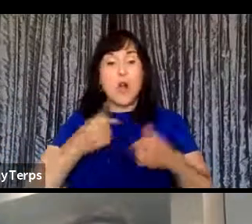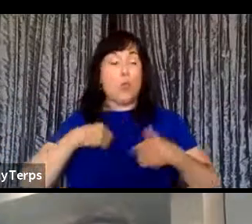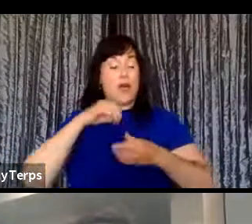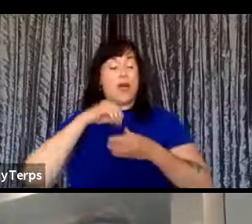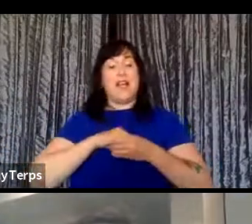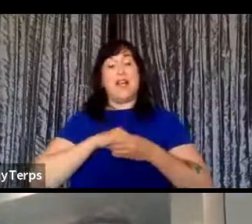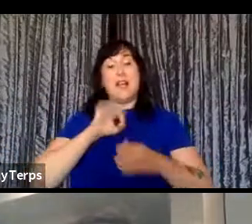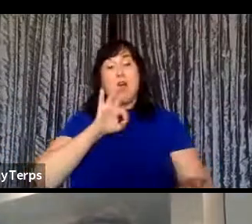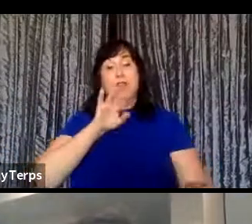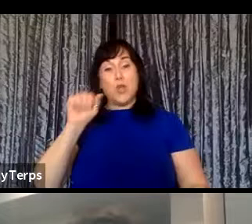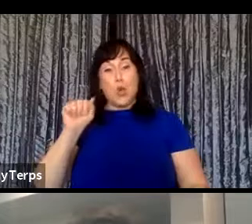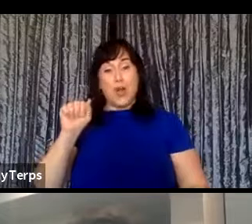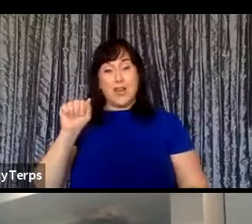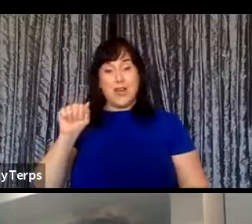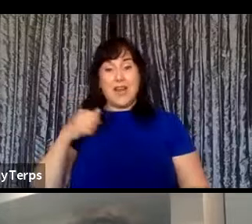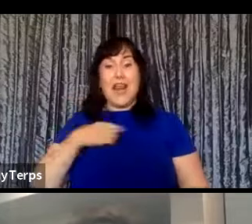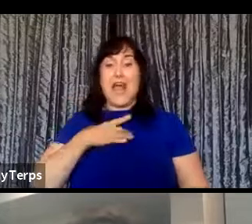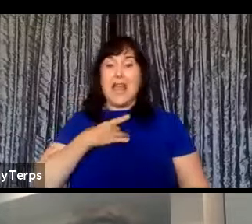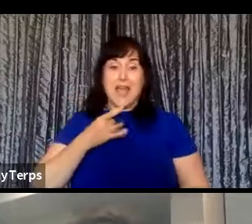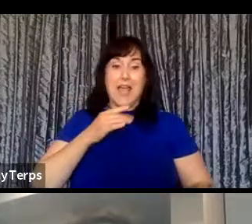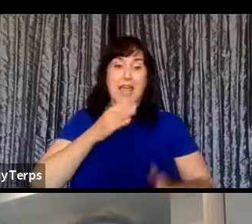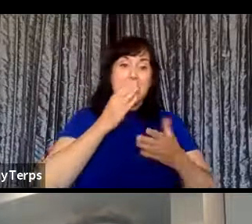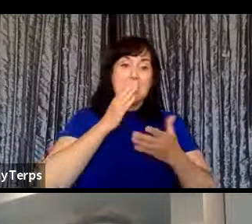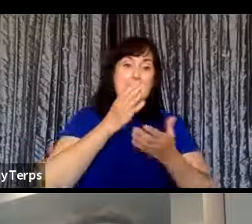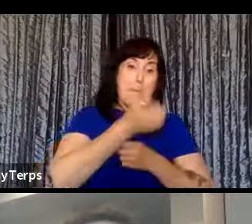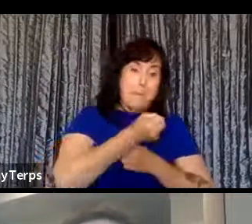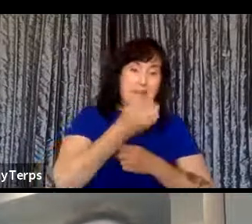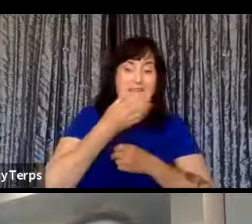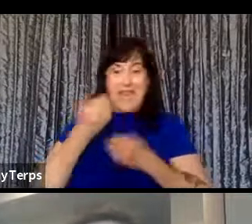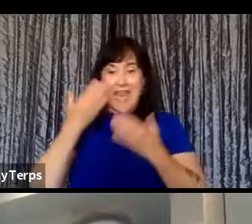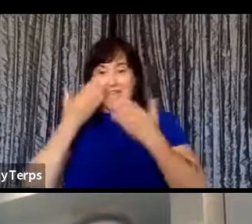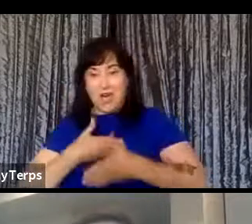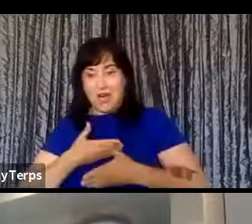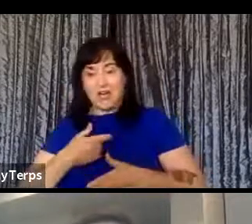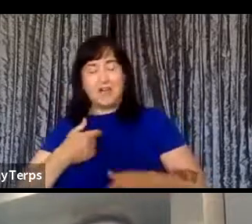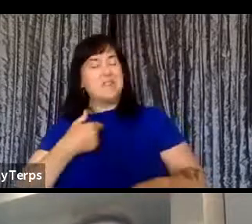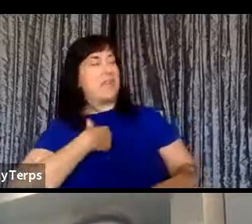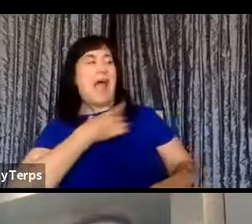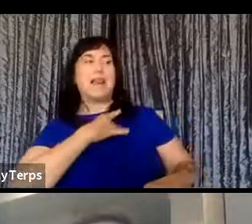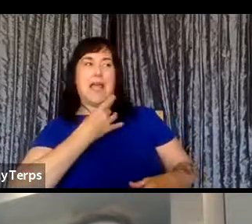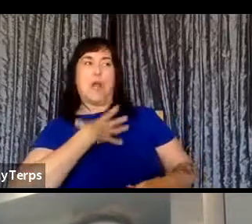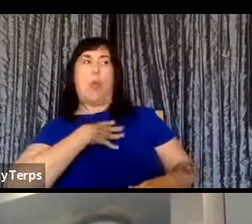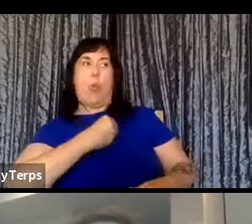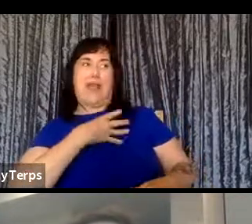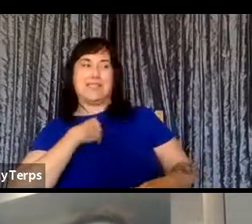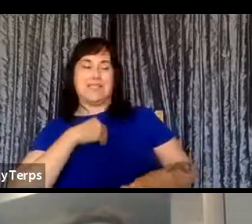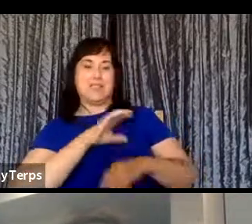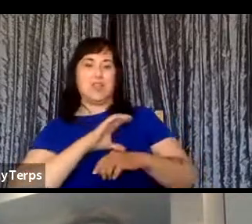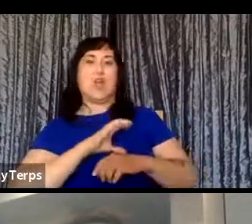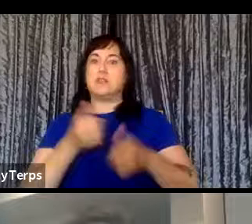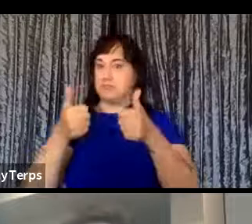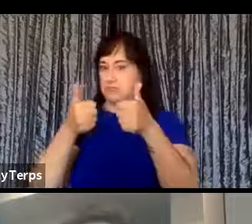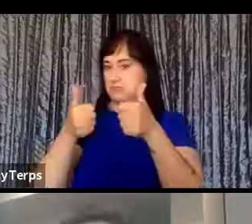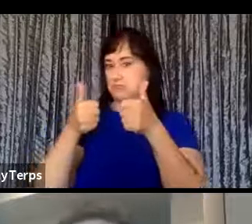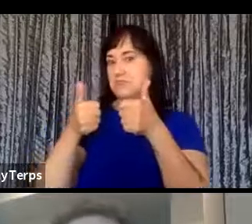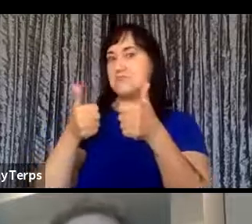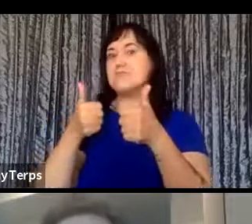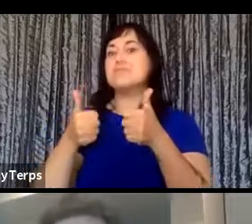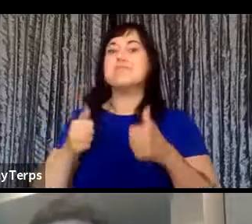Orlando, Florida, and I like both milk and dark chocolate. I'm a white chocolate person. This is good. This is good. As I